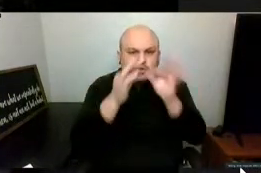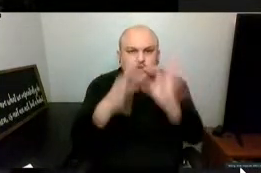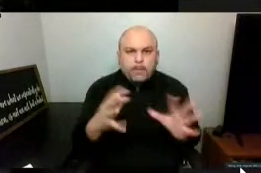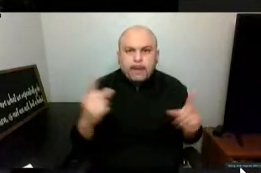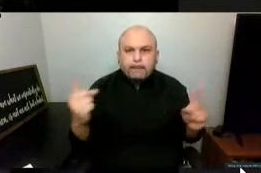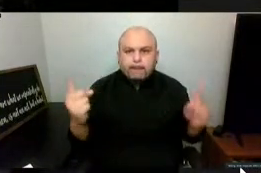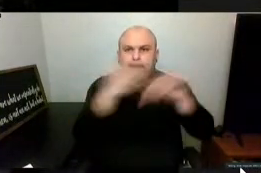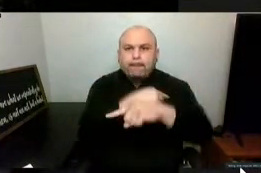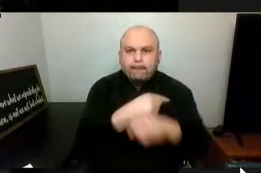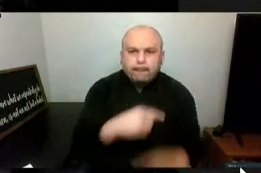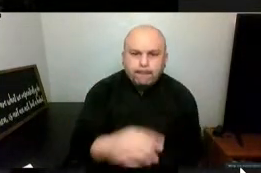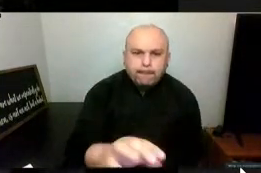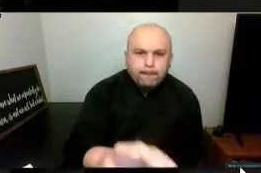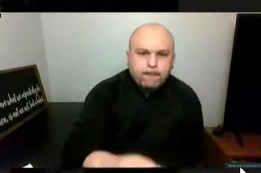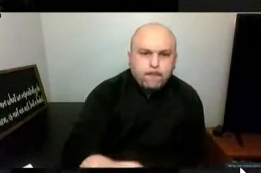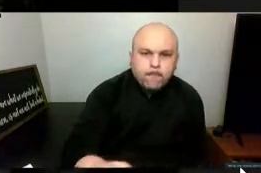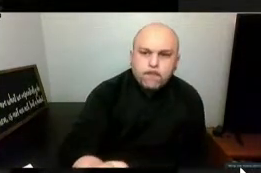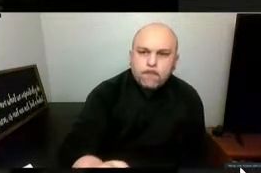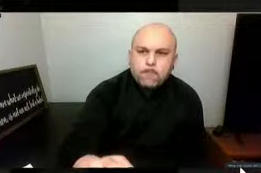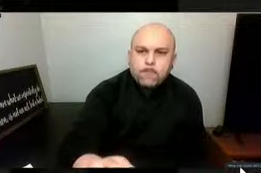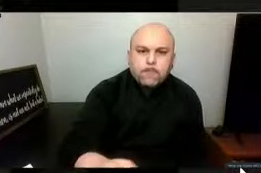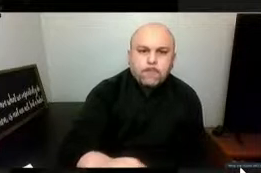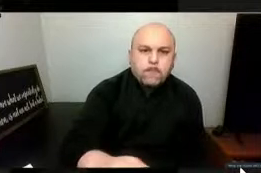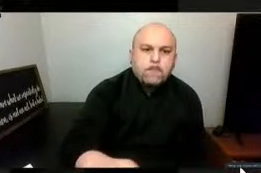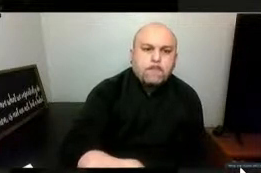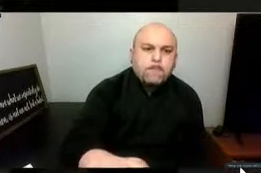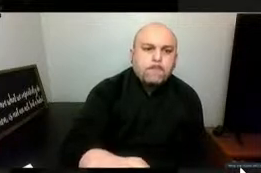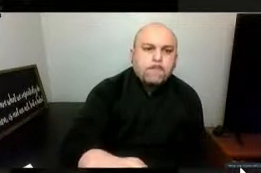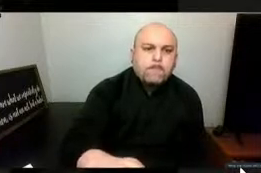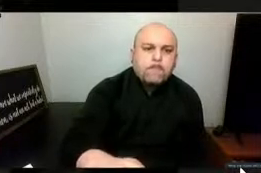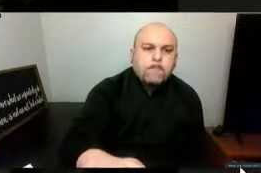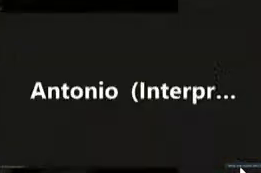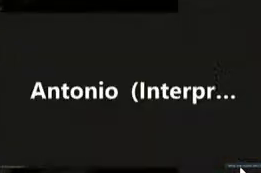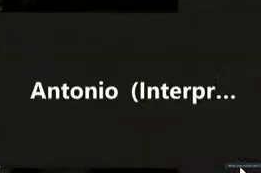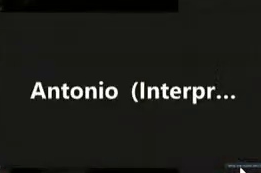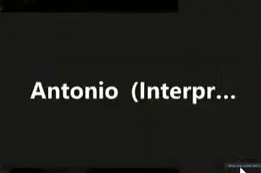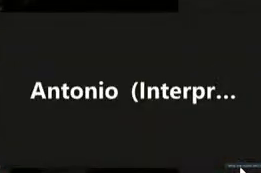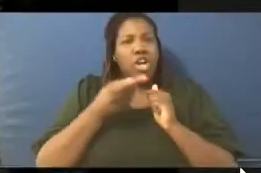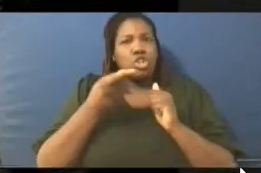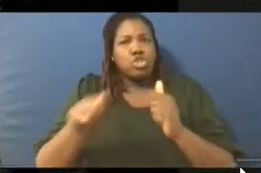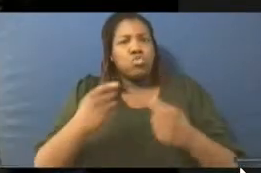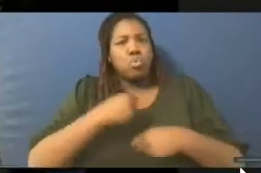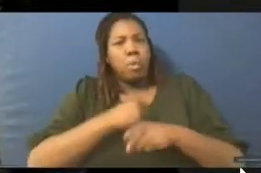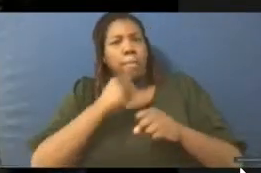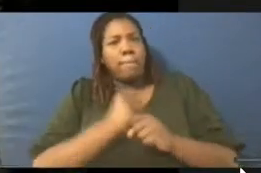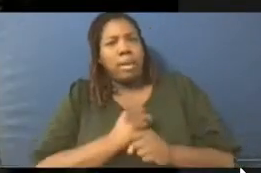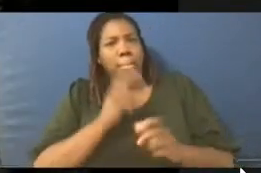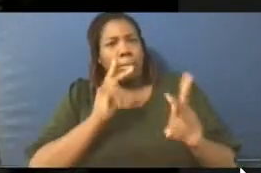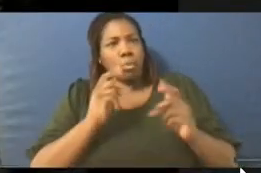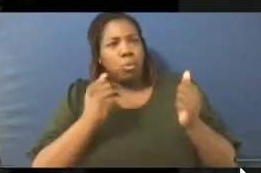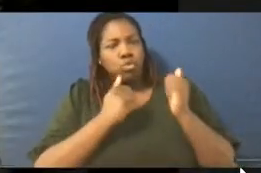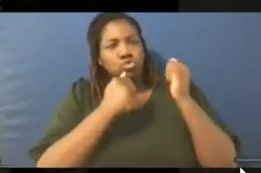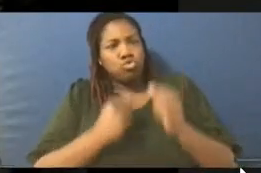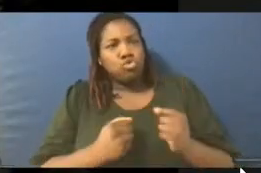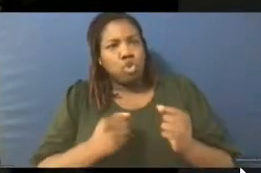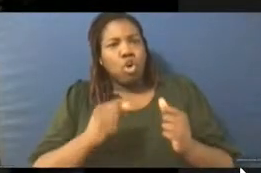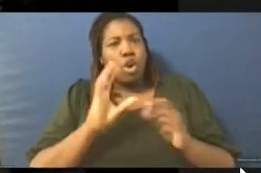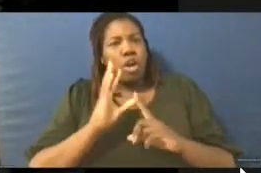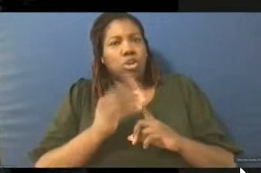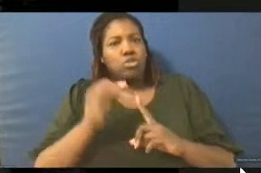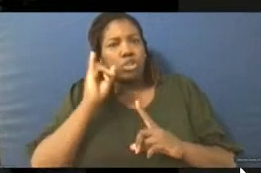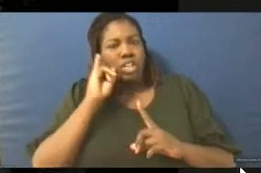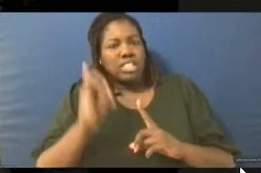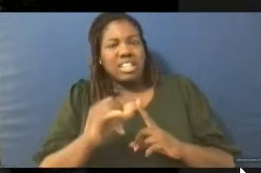you build a strong cultural identity for people with all kinds of disabilities, including but not limited to mental health